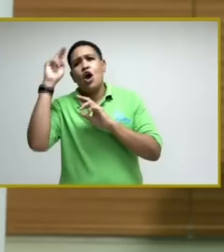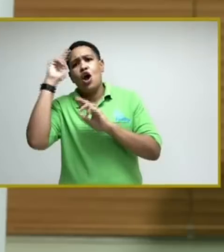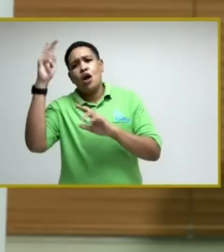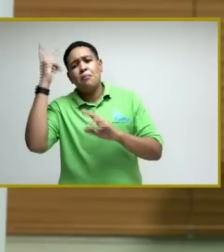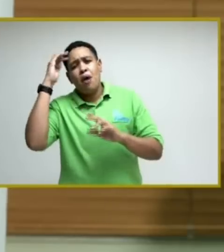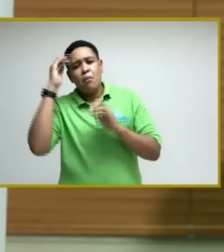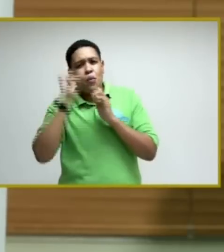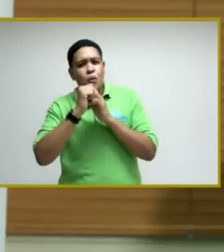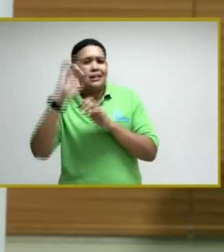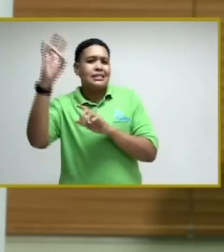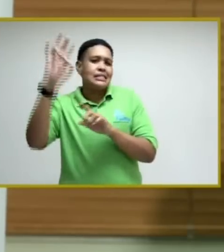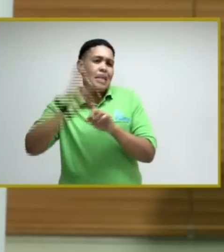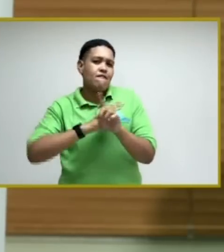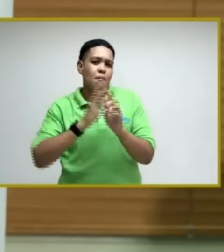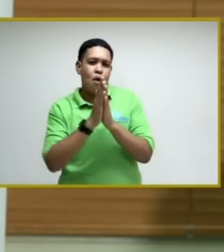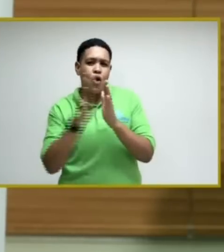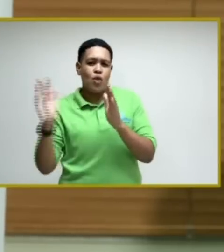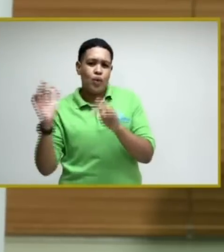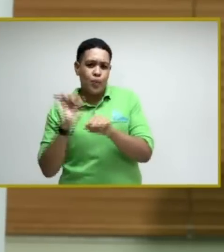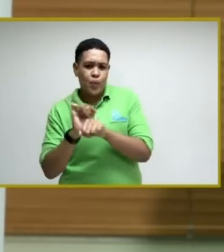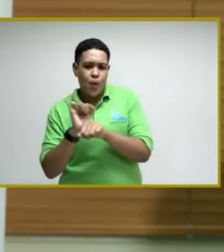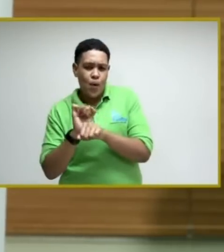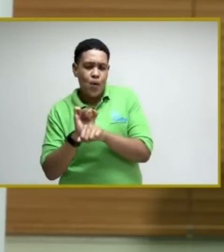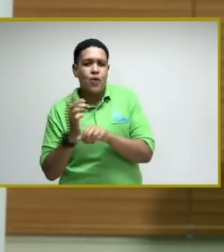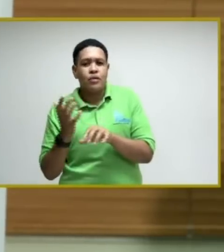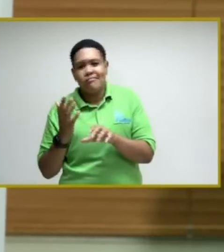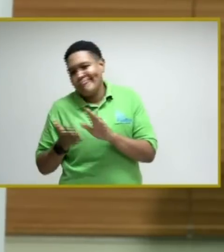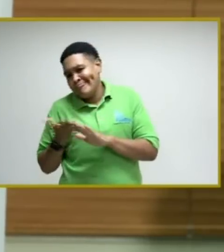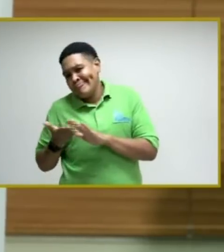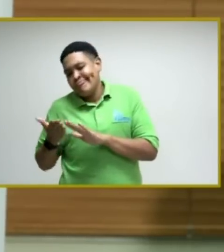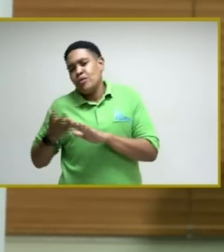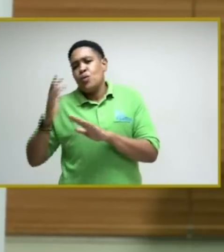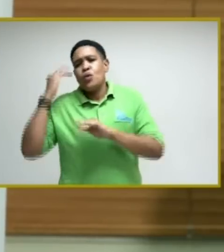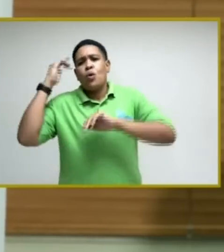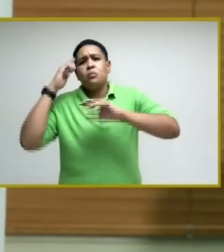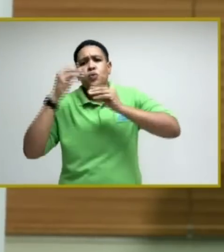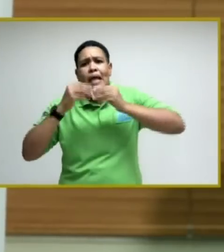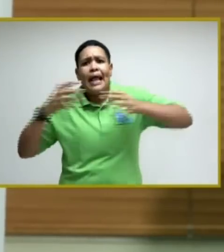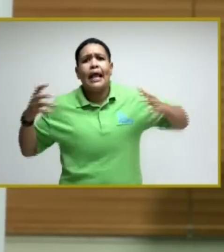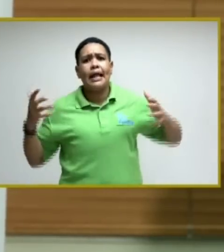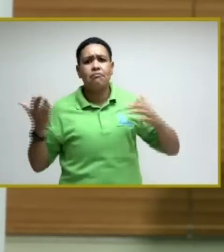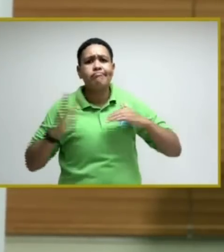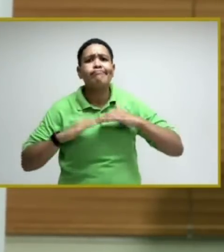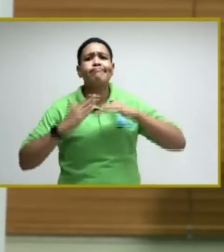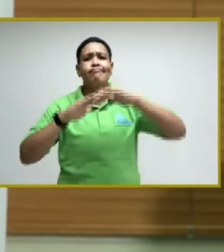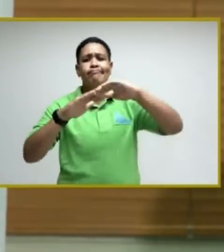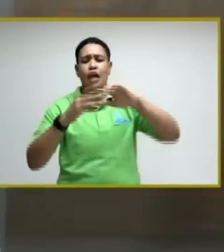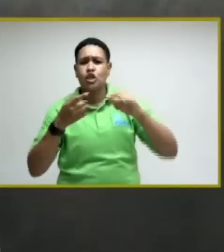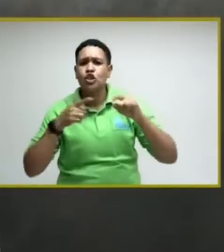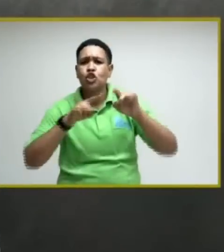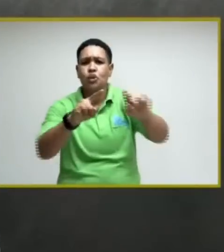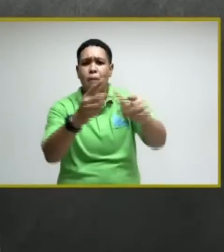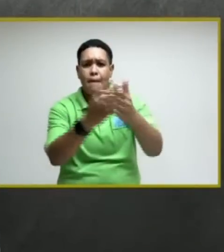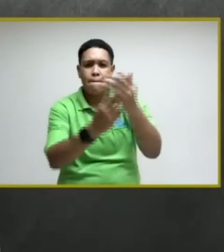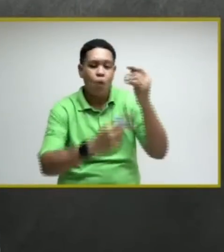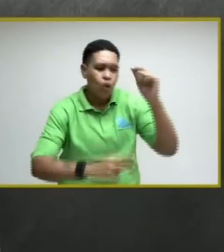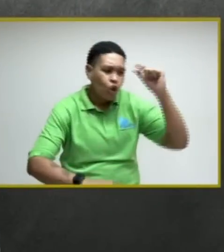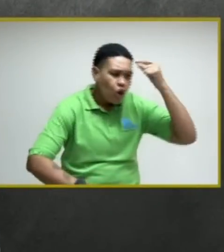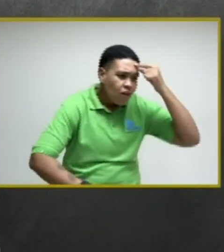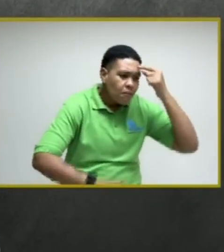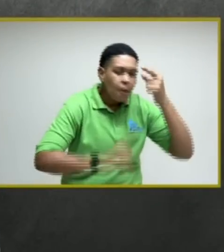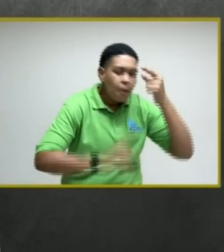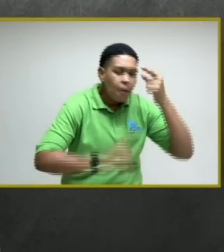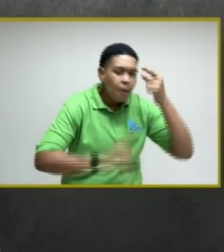with a view to scaling up and streamlining both the public sector and private sector